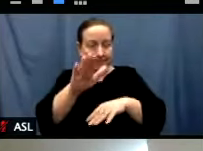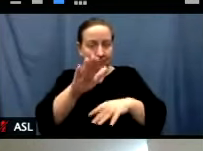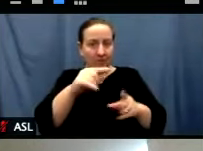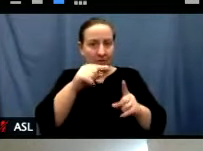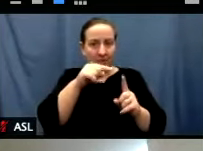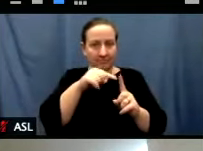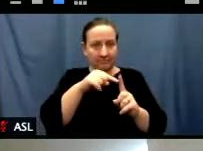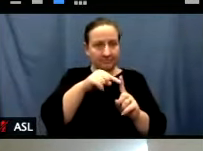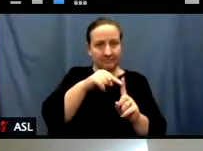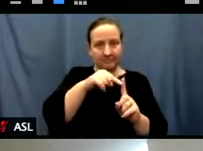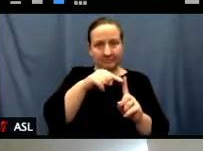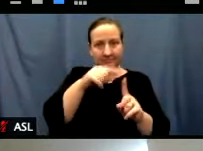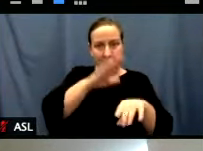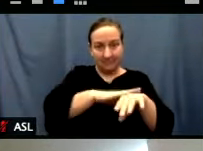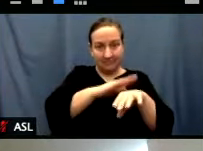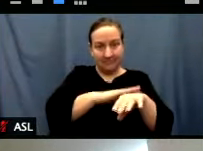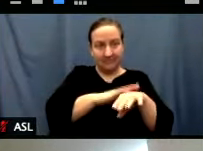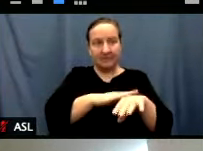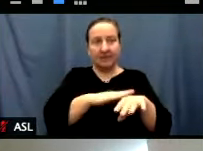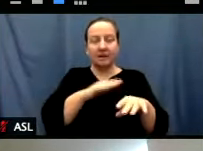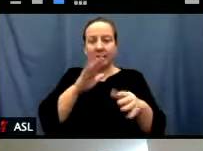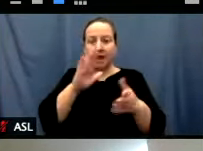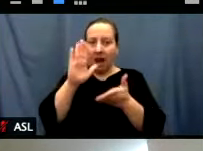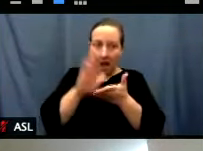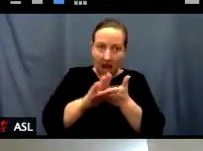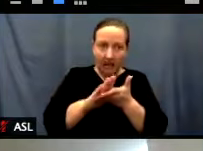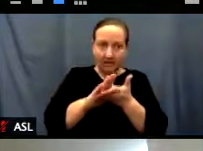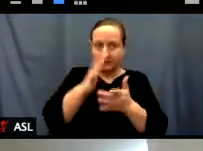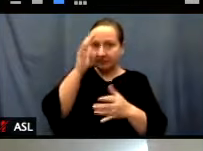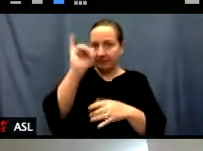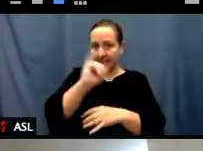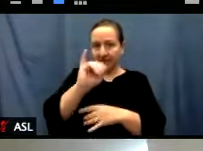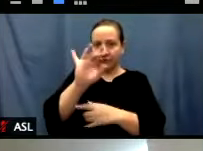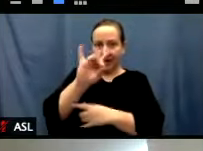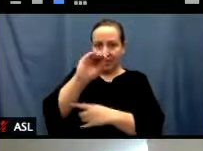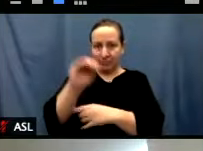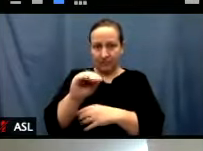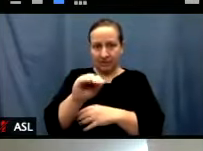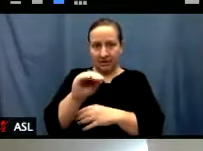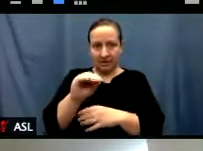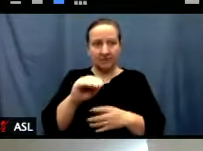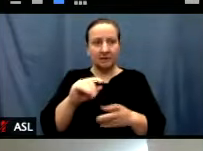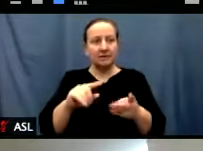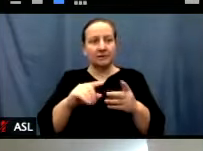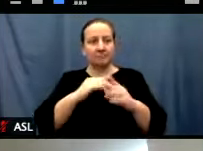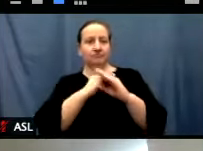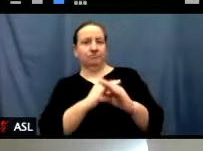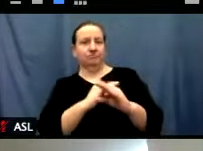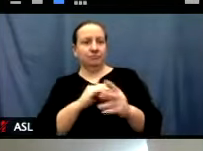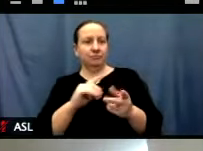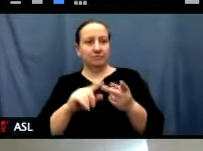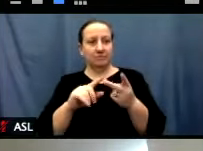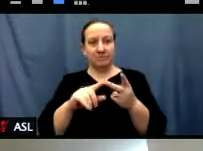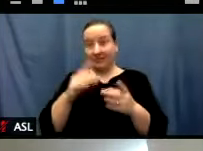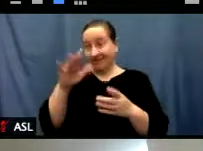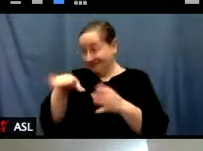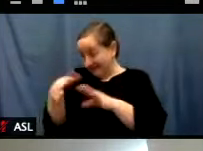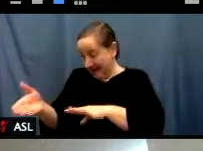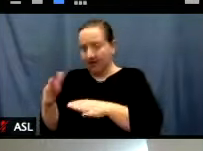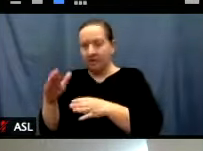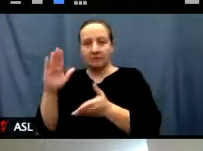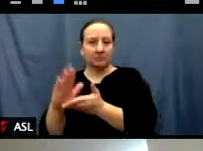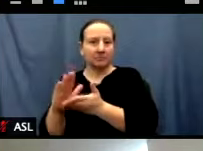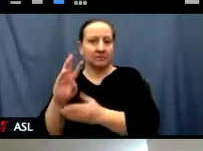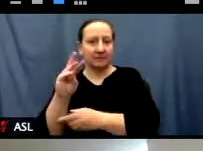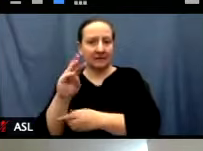be reduced by up to 8% and fatalities by up to 6%. We're now at 17% adoption